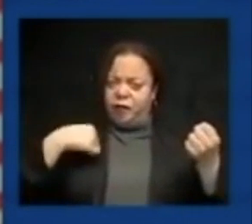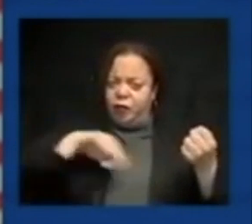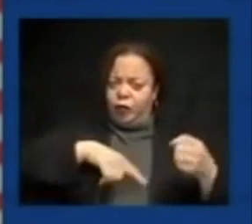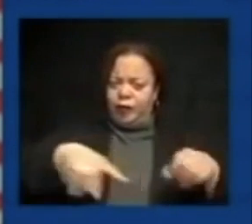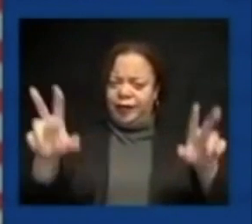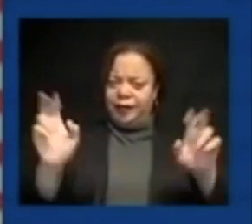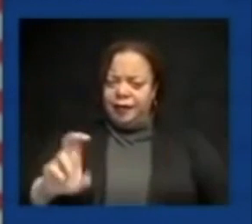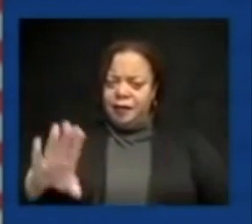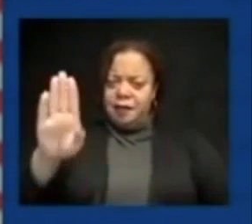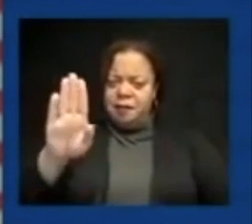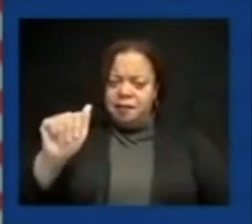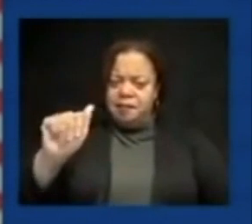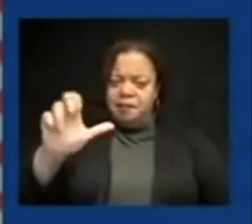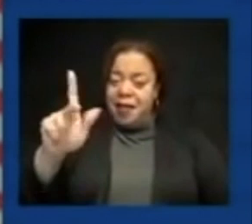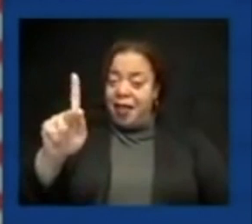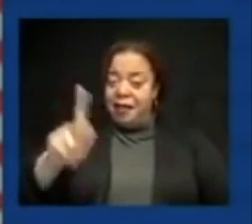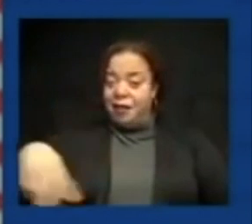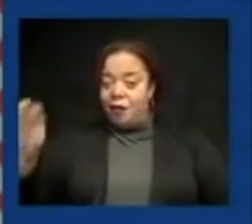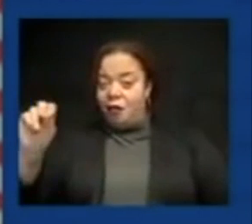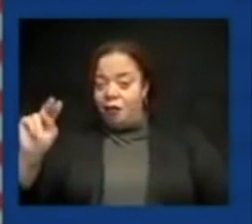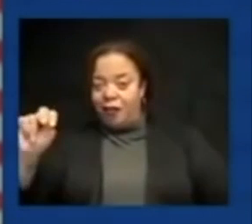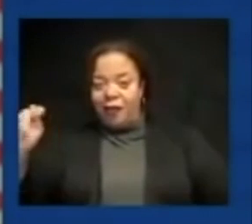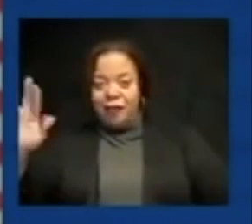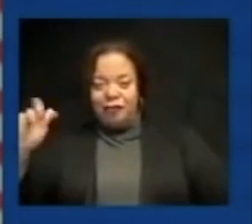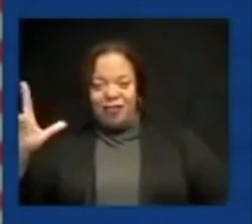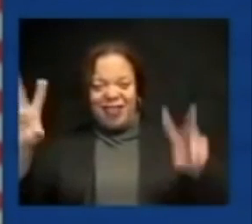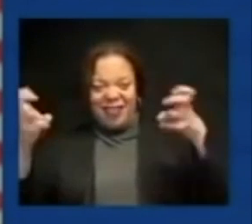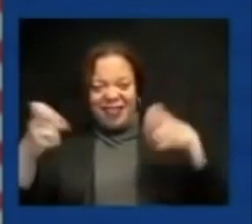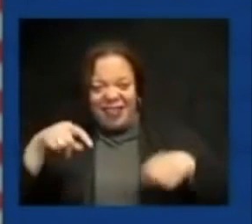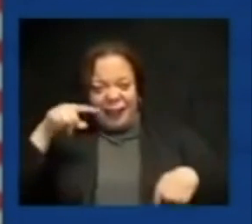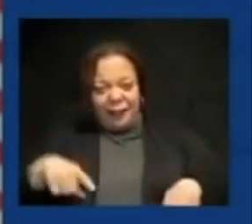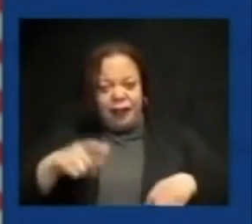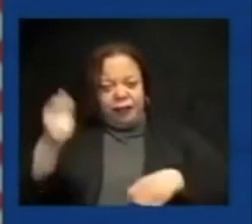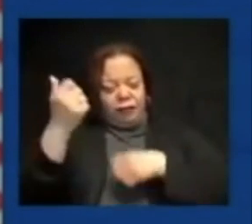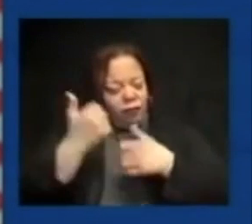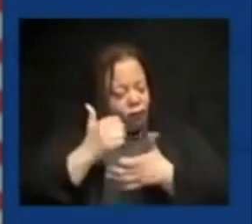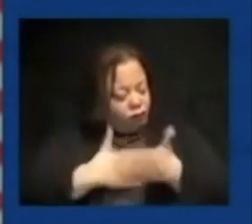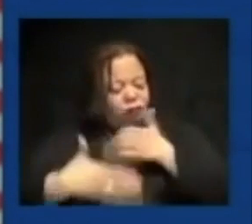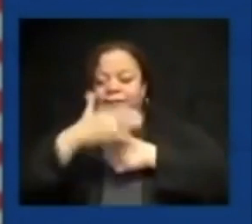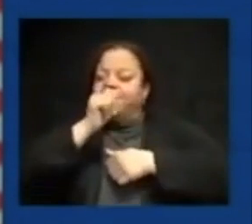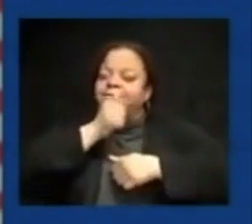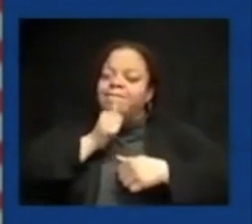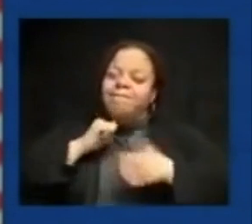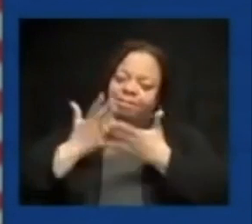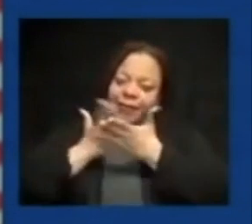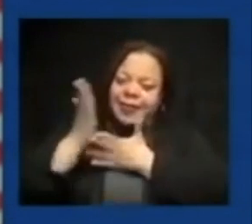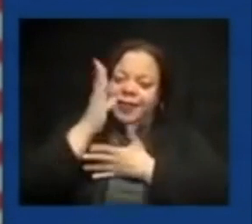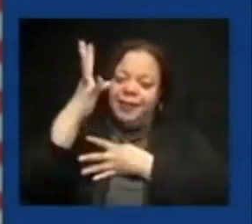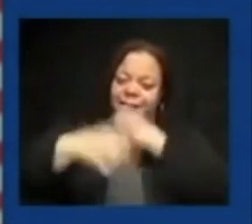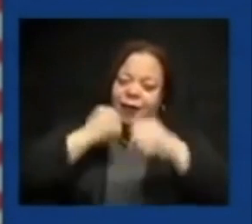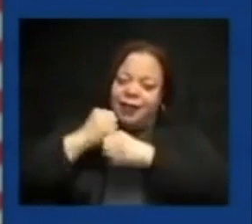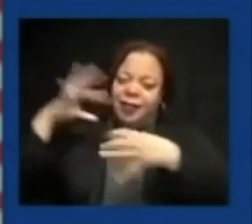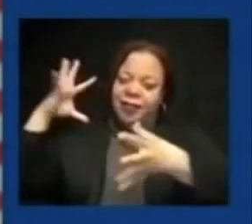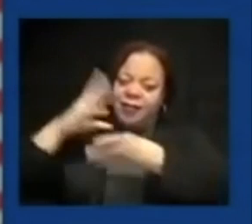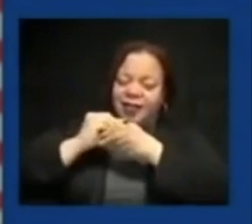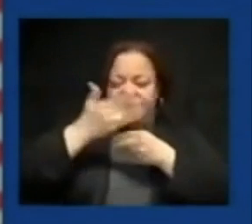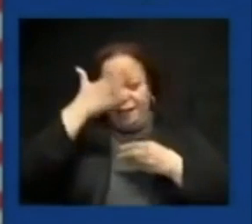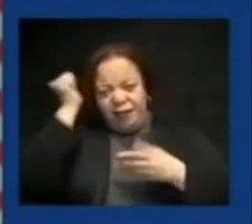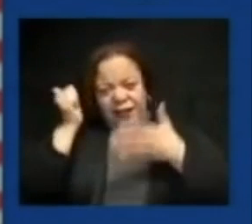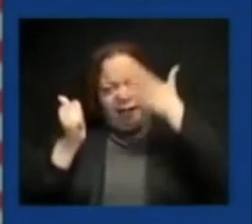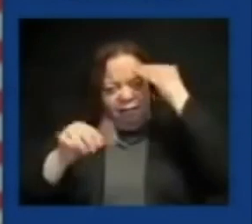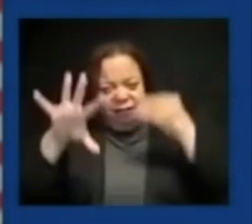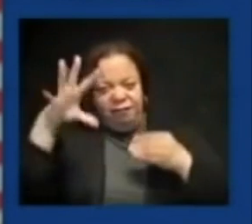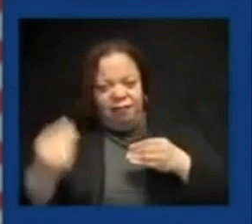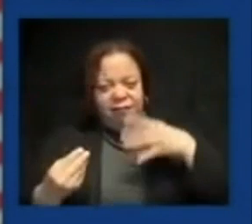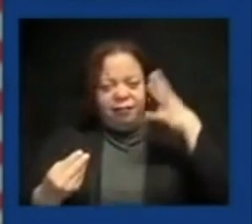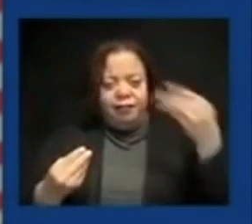because this nation has suffered from 4 years of hypocrisy and amnesia. 4 years of